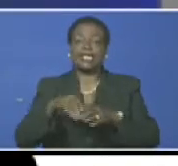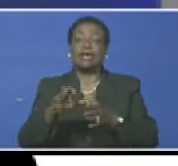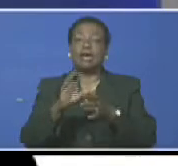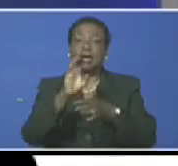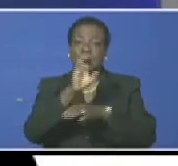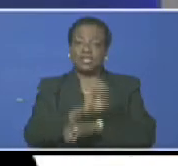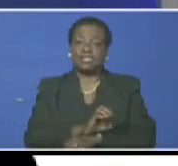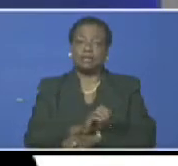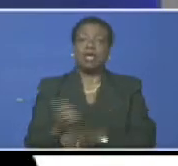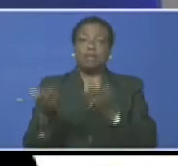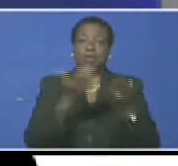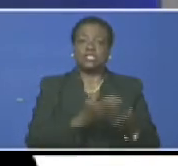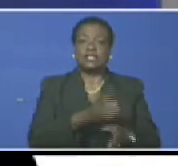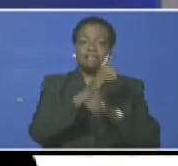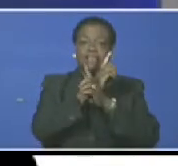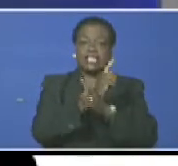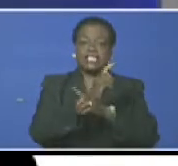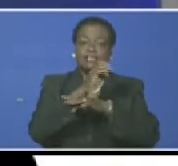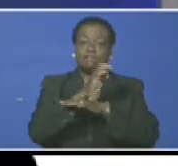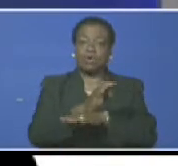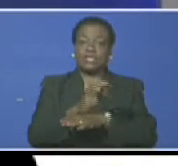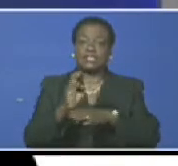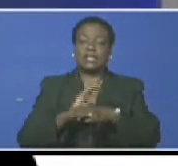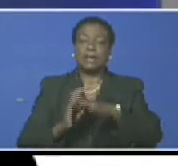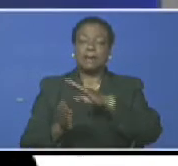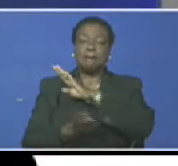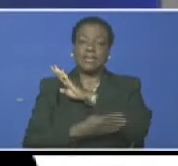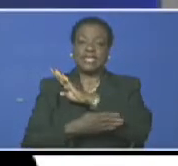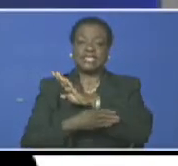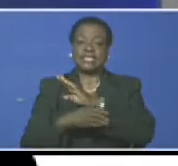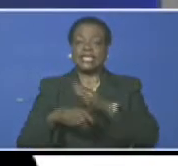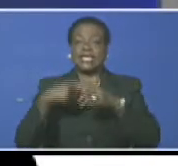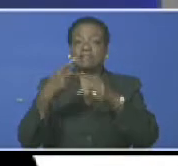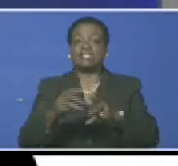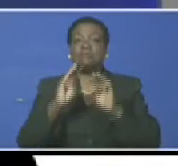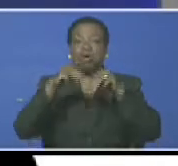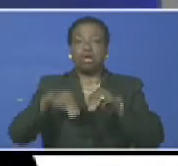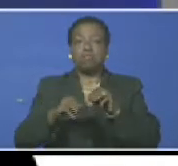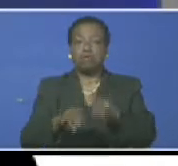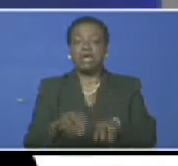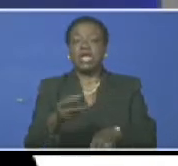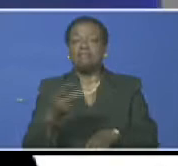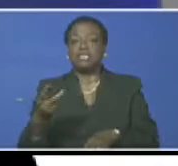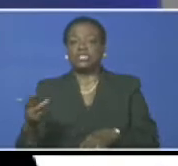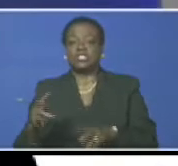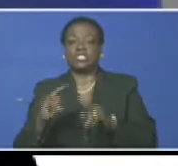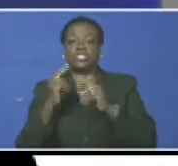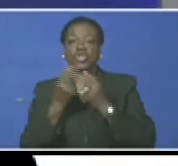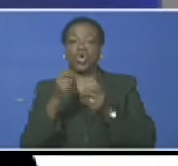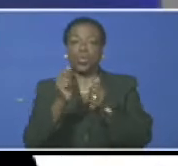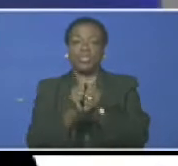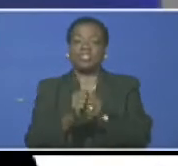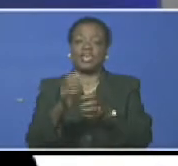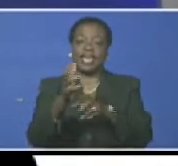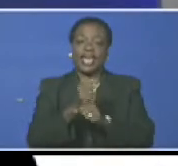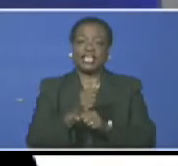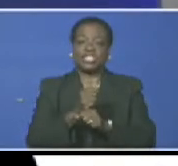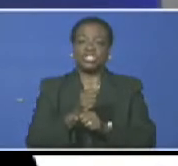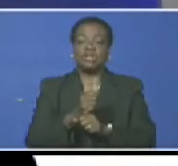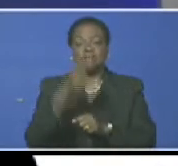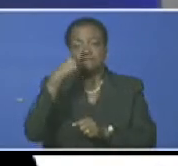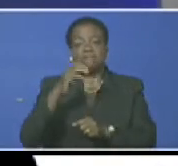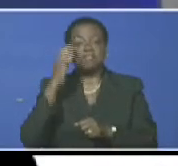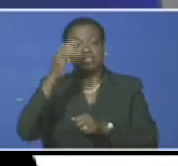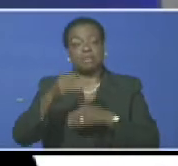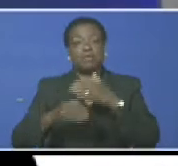were brought to the Defense Force base where they were handed over to Marine Resources units with their catch and vessels for further processing.